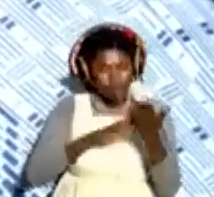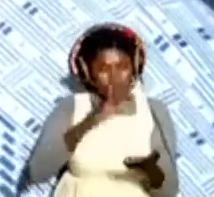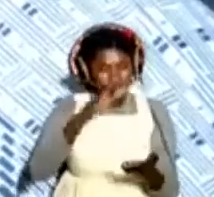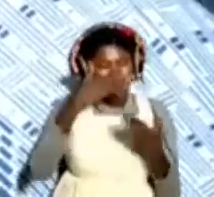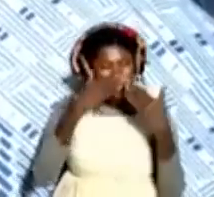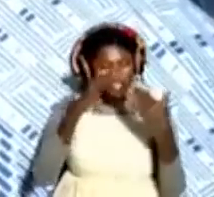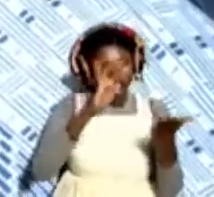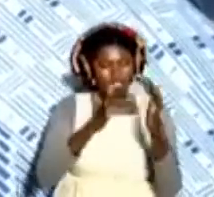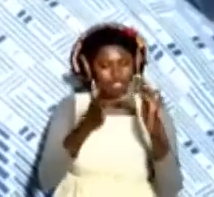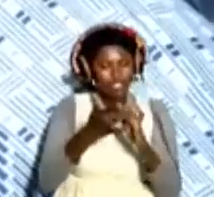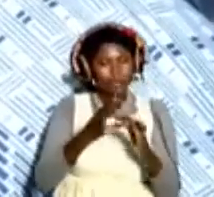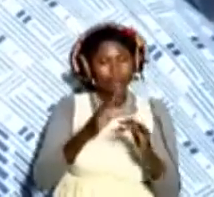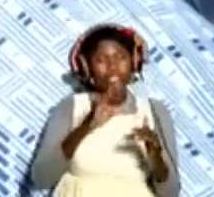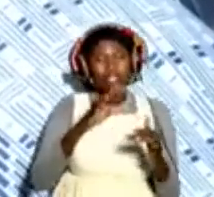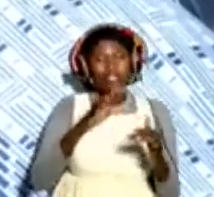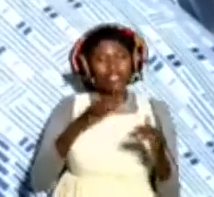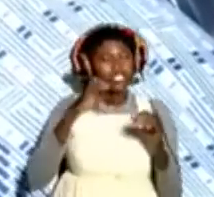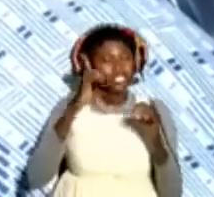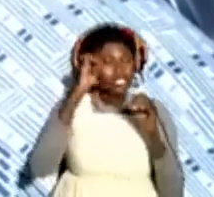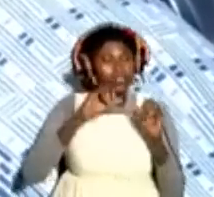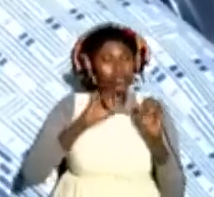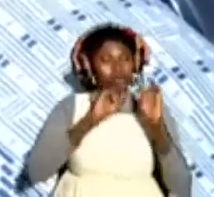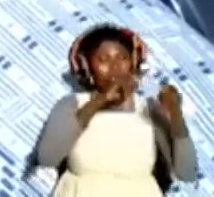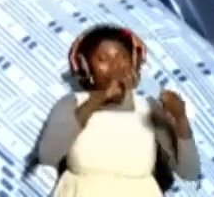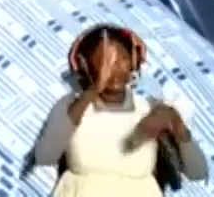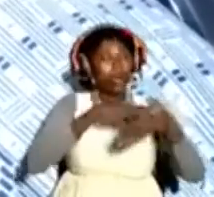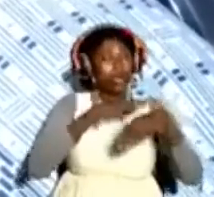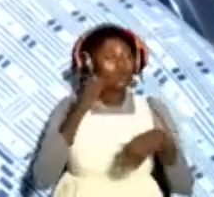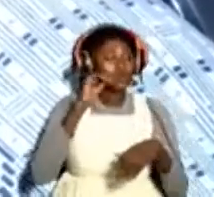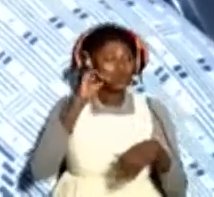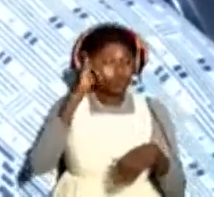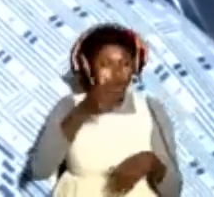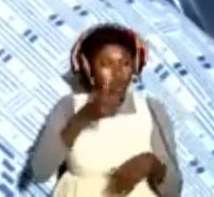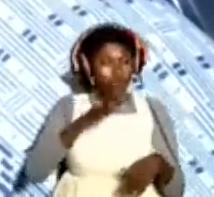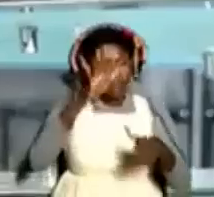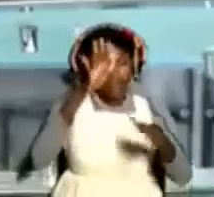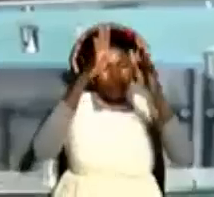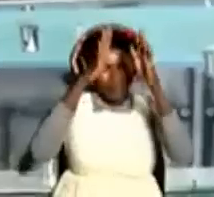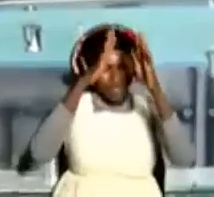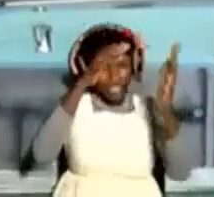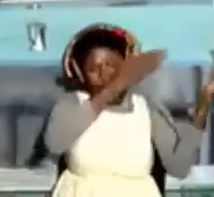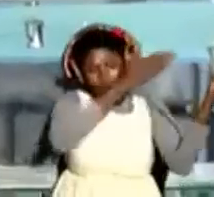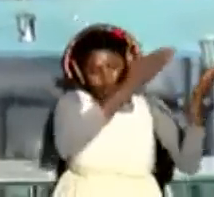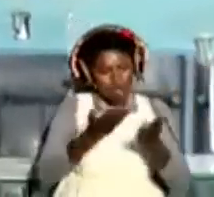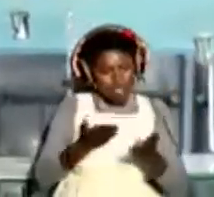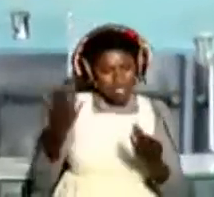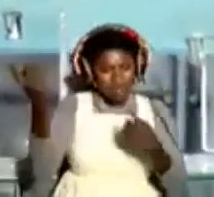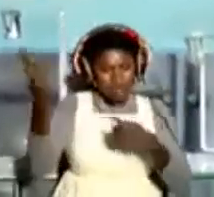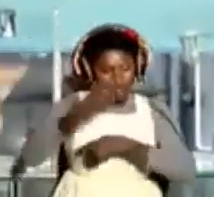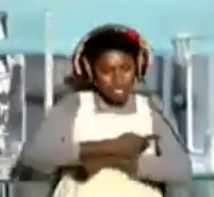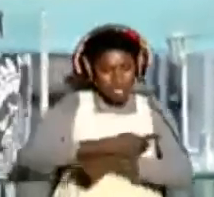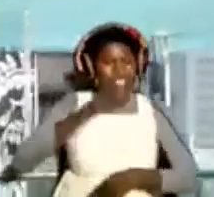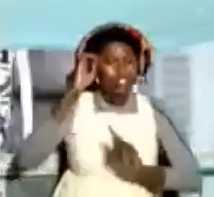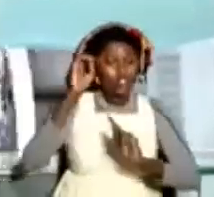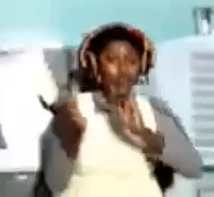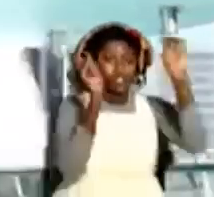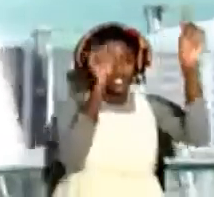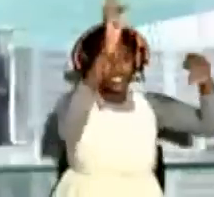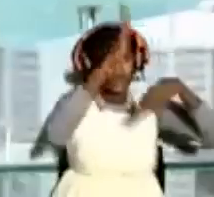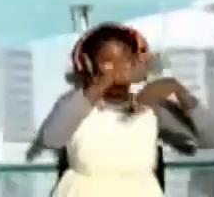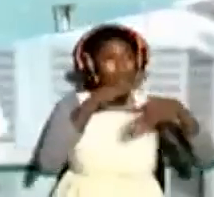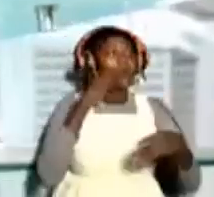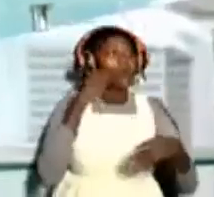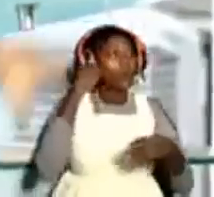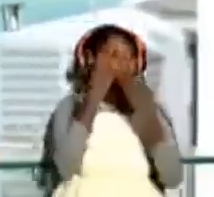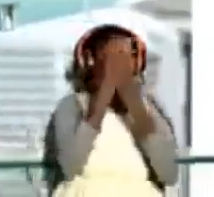you, Jesus. As he will be going back tomorrow, Father, you brought him here safely. You will take him back safely